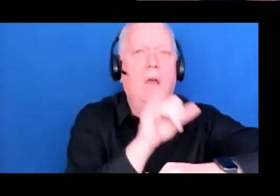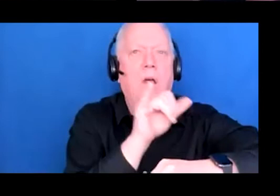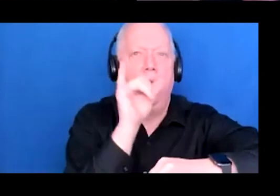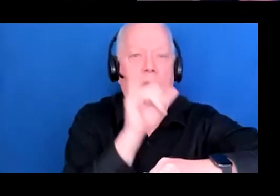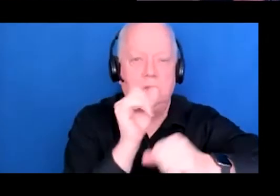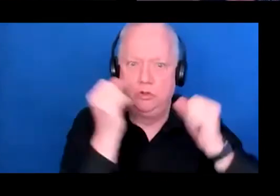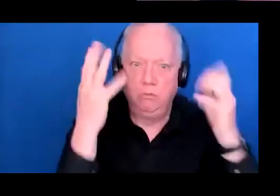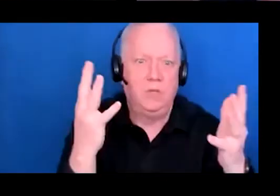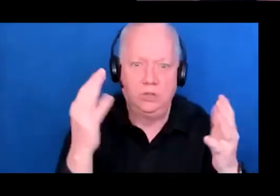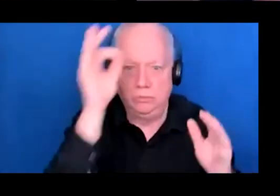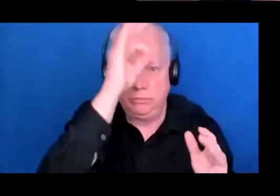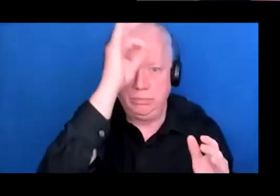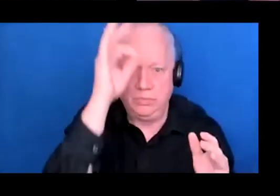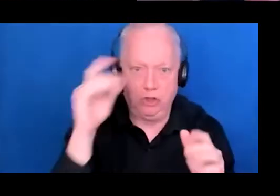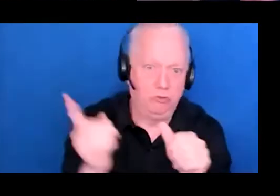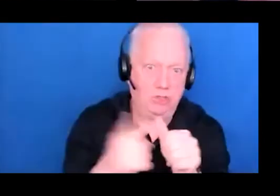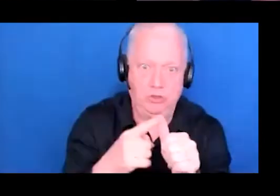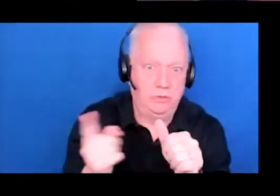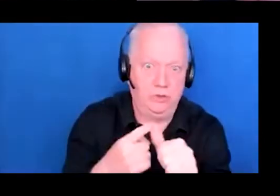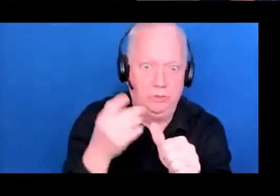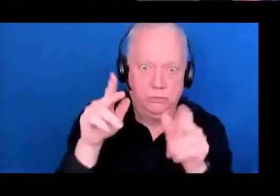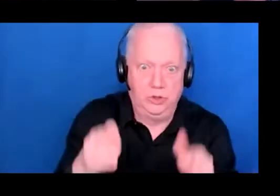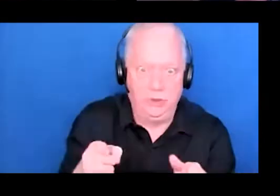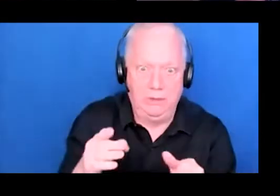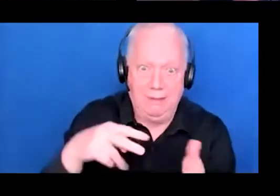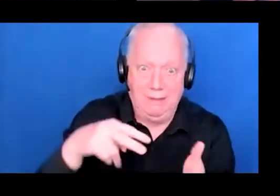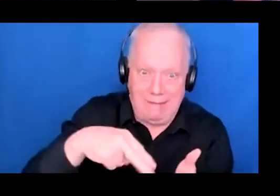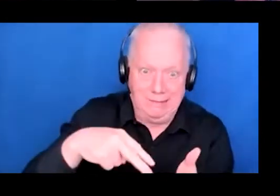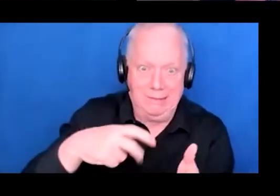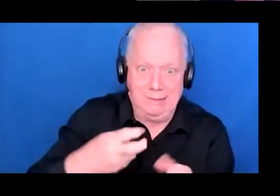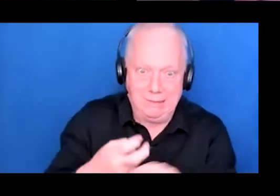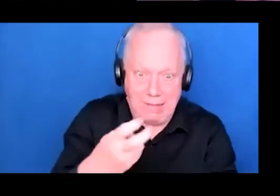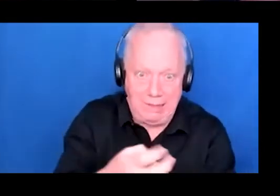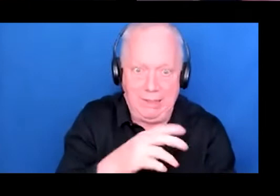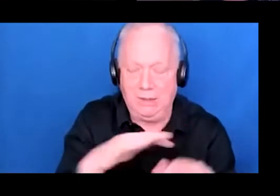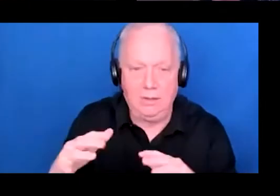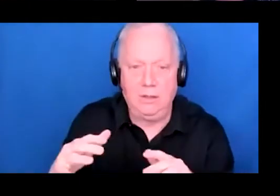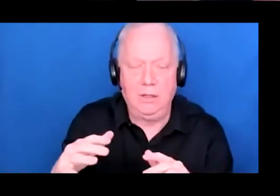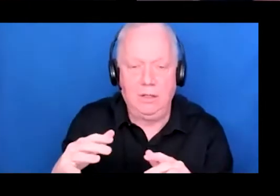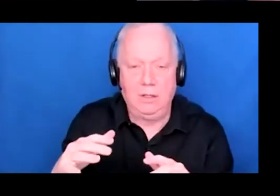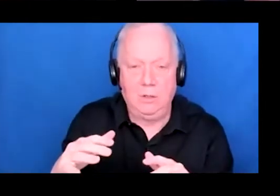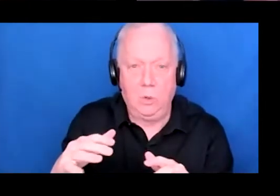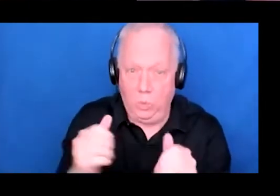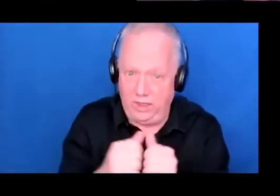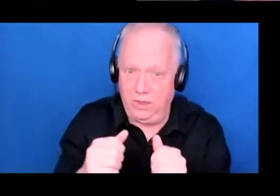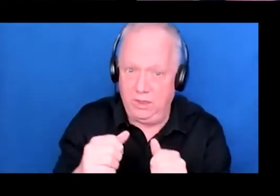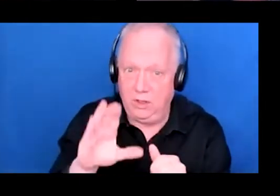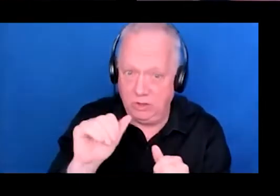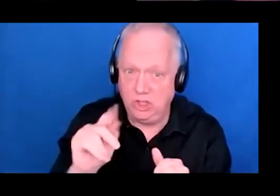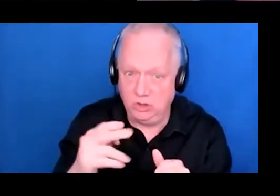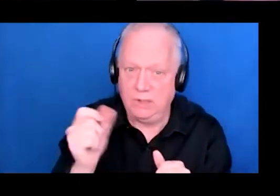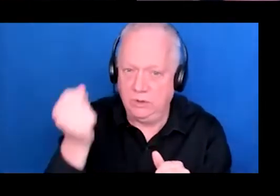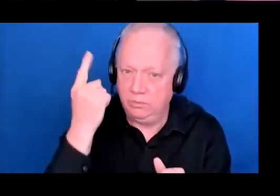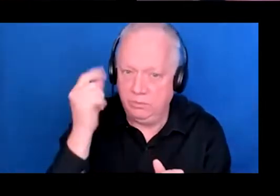much that's original that Bill does, the dancing and skating on, you know, with crutches, that you need